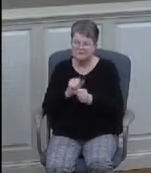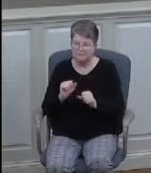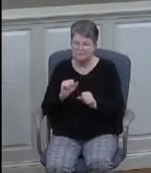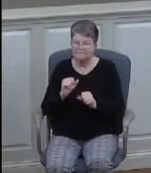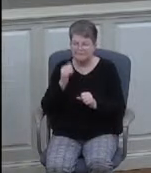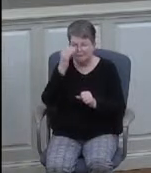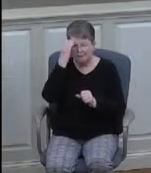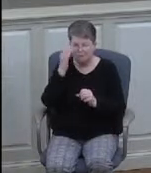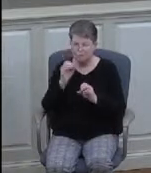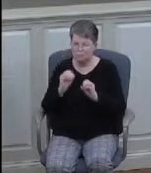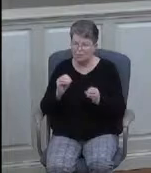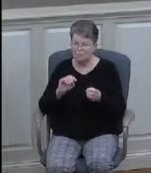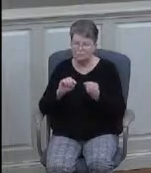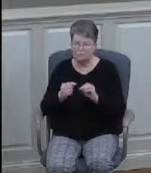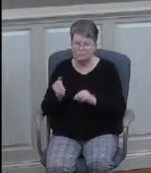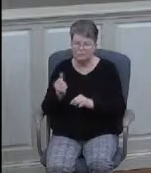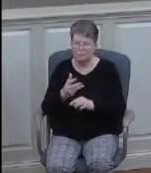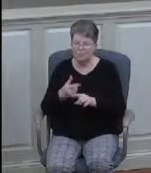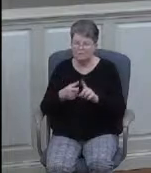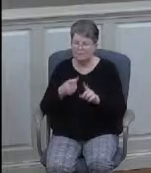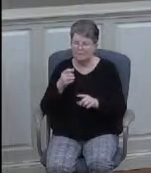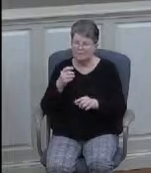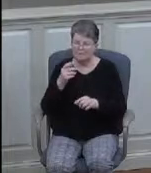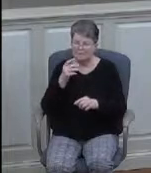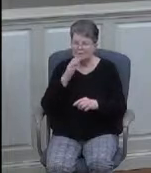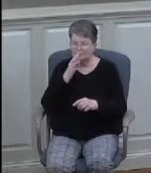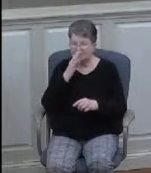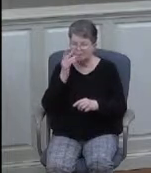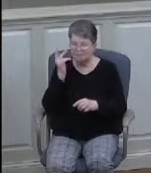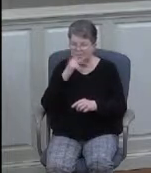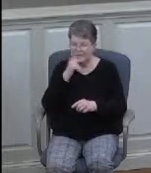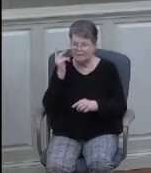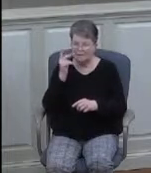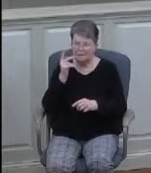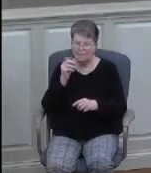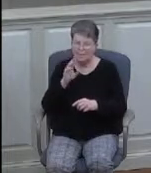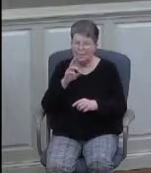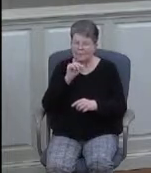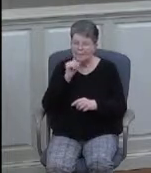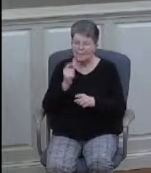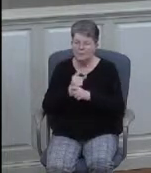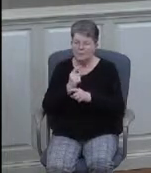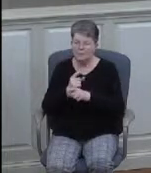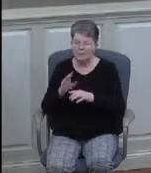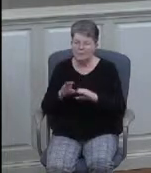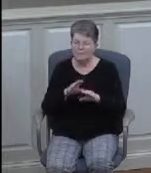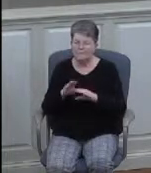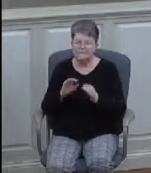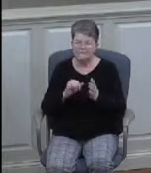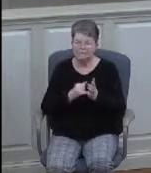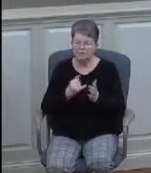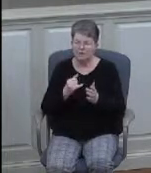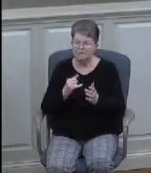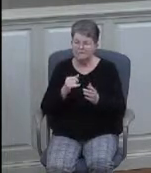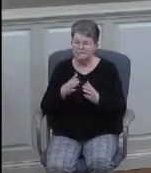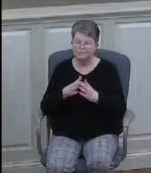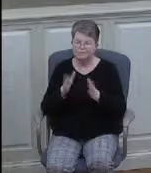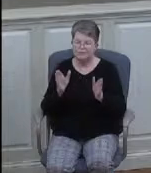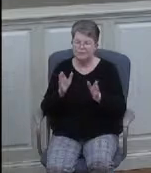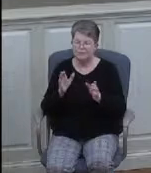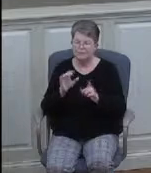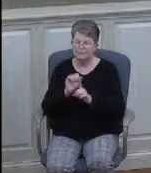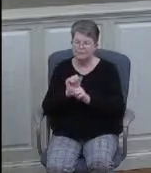No injury was a result of negligence or inappropriate behavior. It was just general circumstances